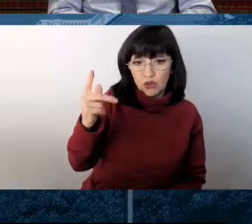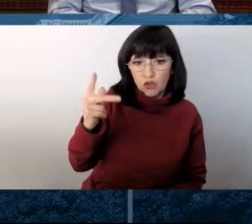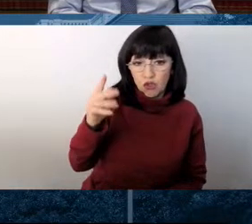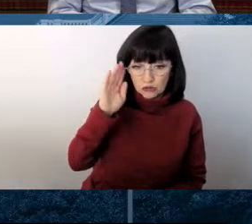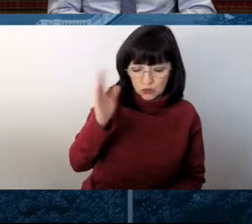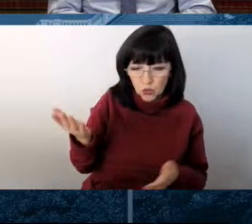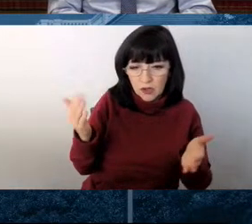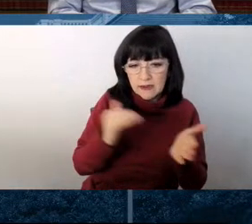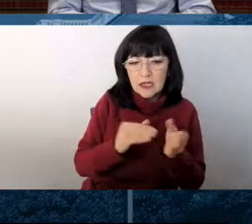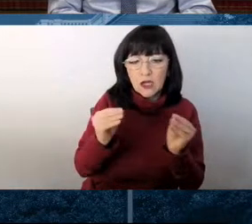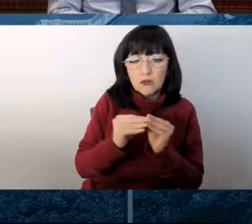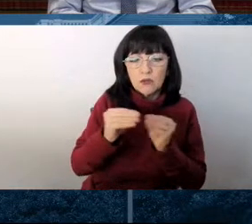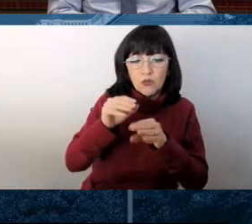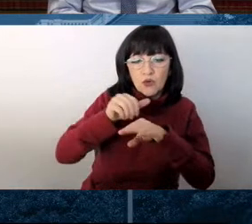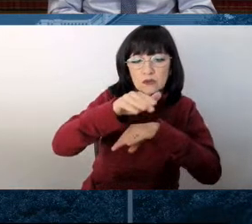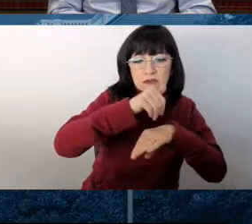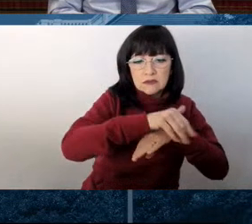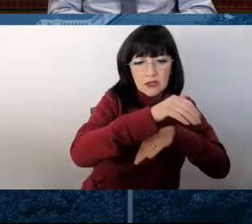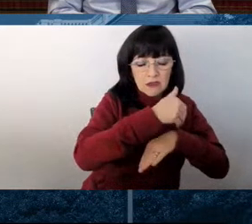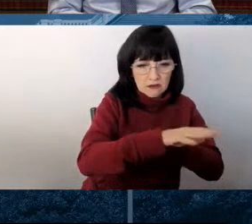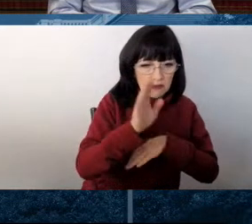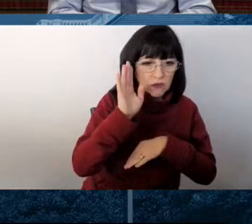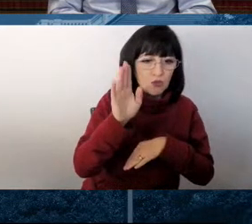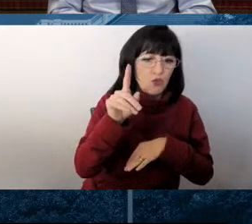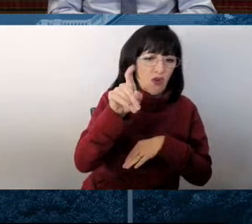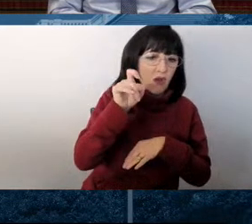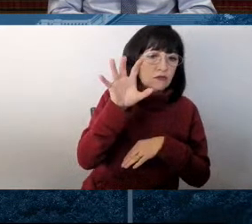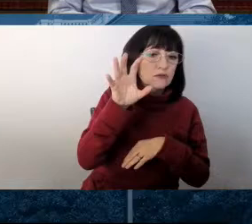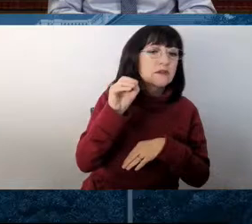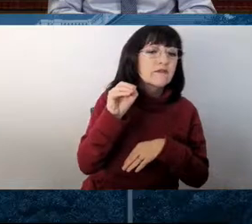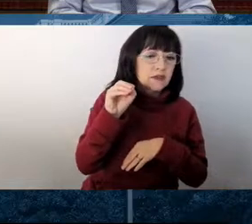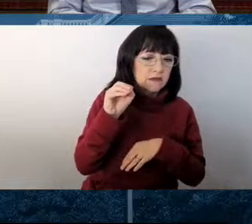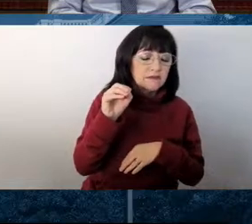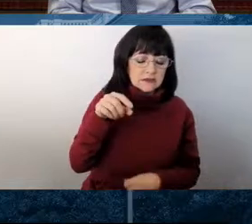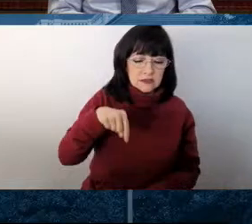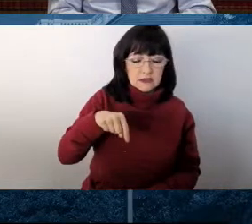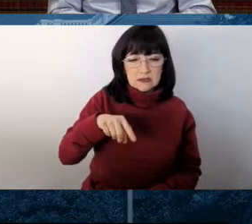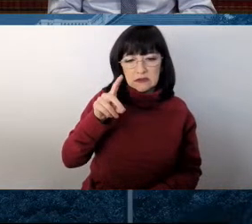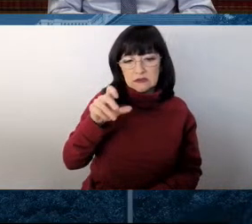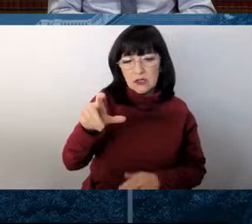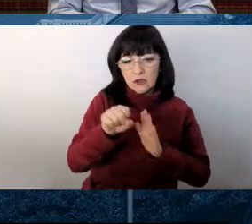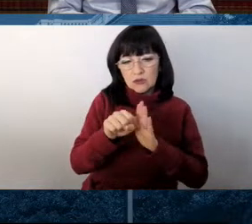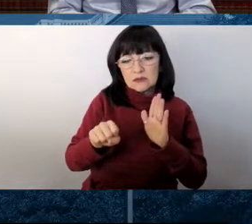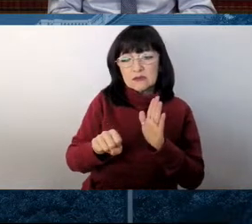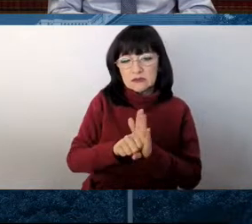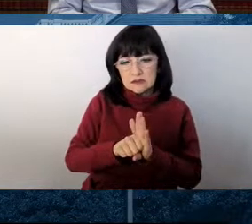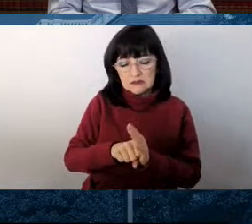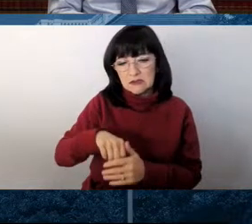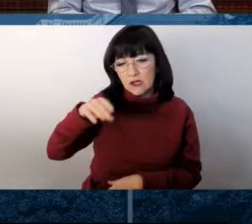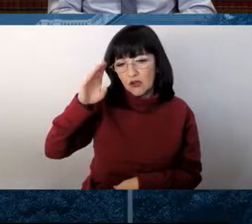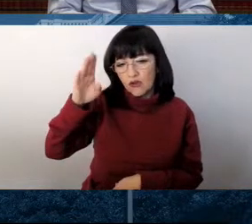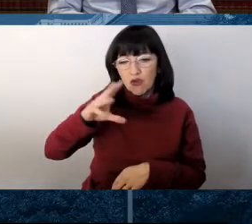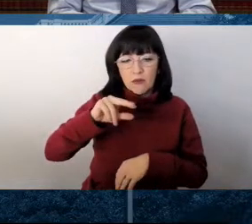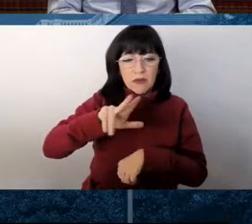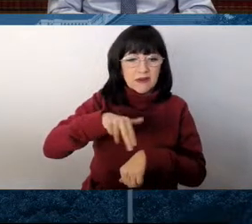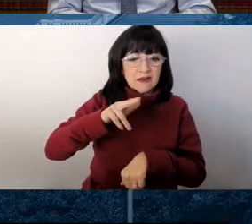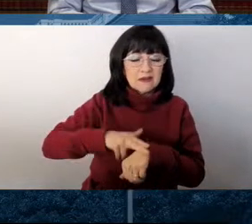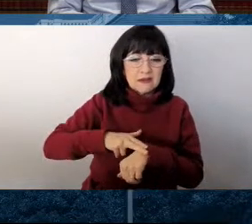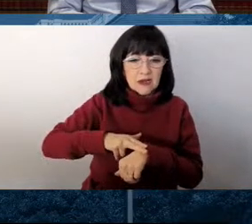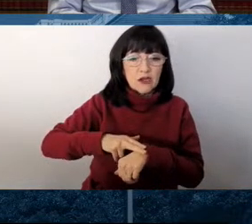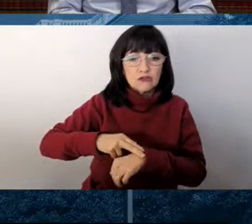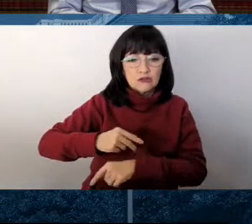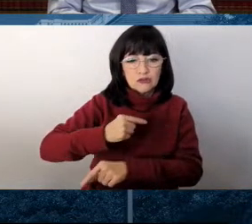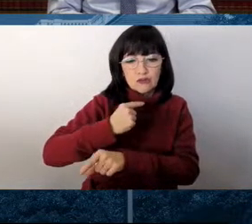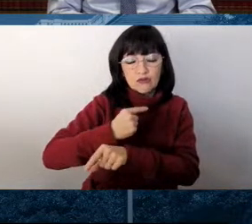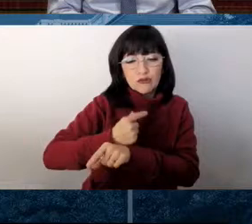150 Delaware Guards men and women. We'll talk a little bit about that as well. So we're at 683 in